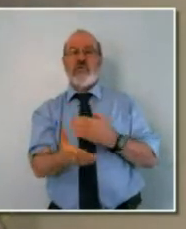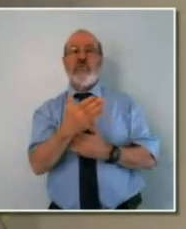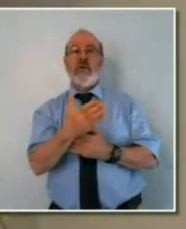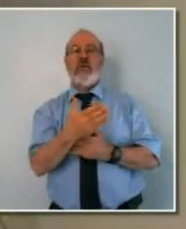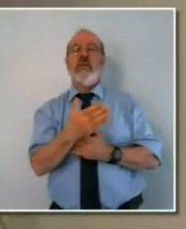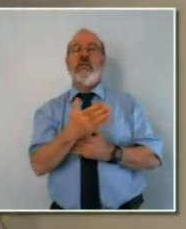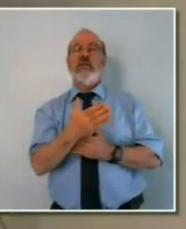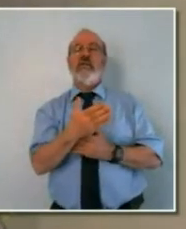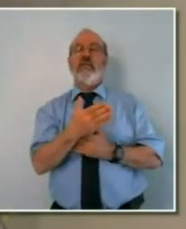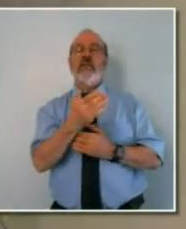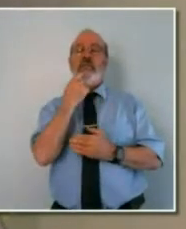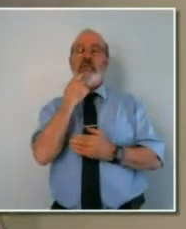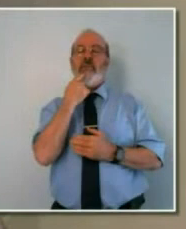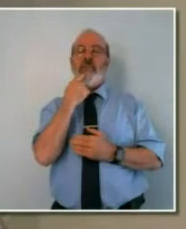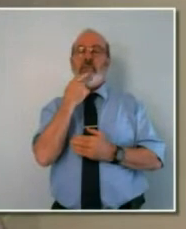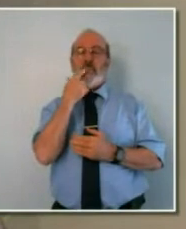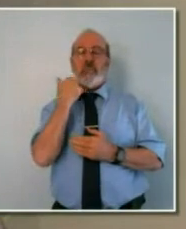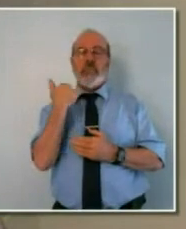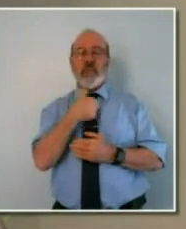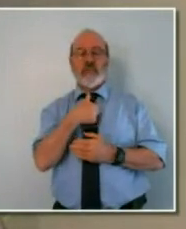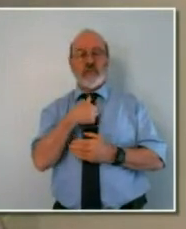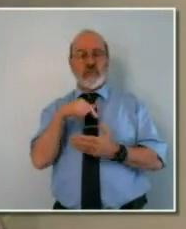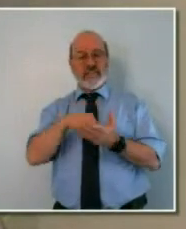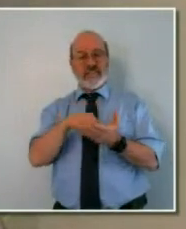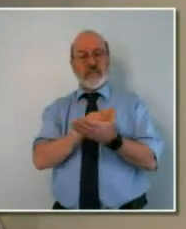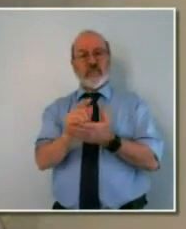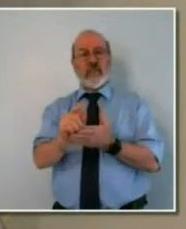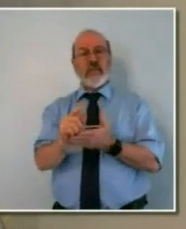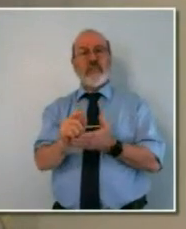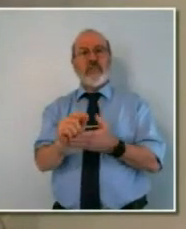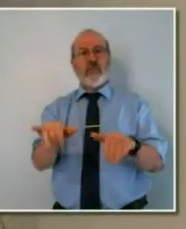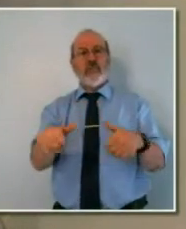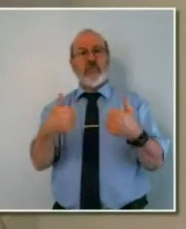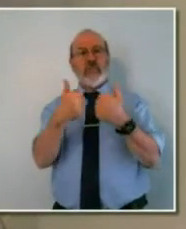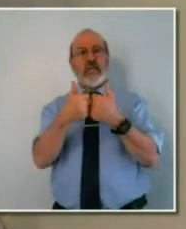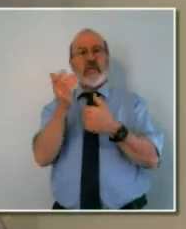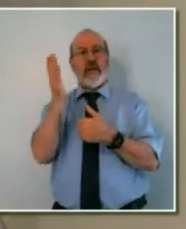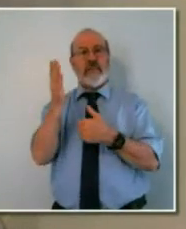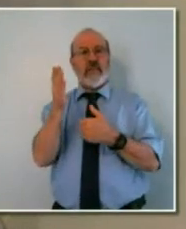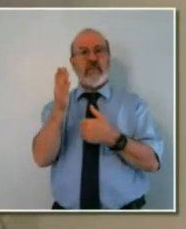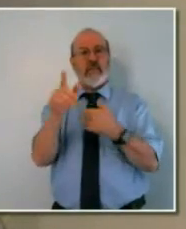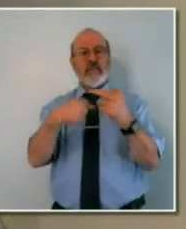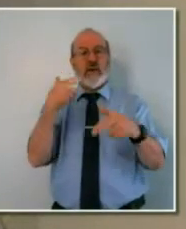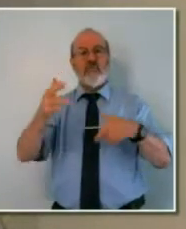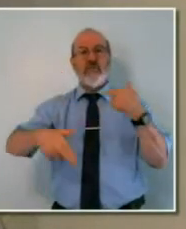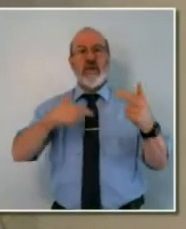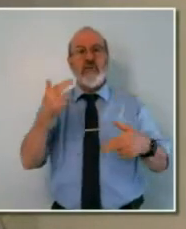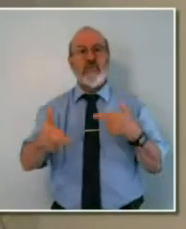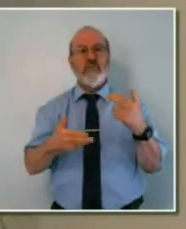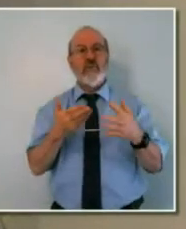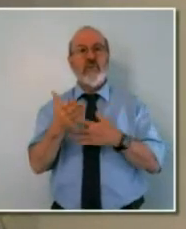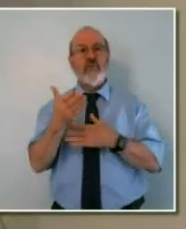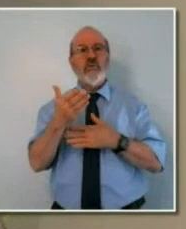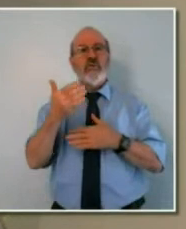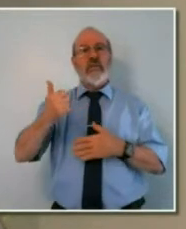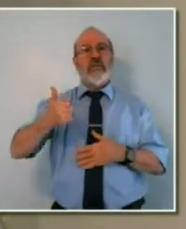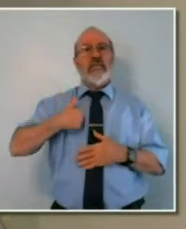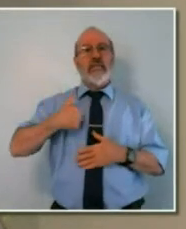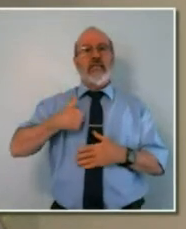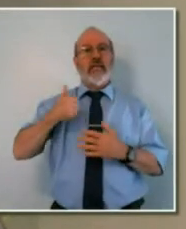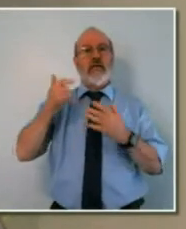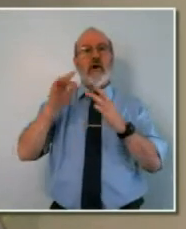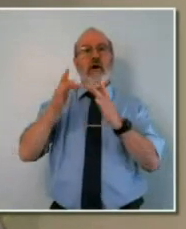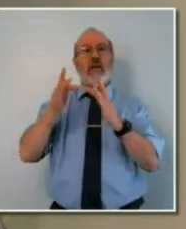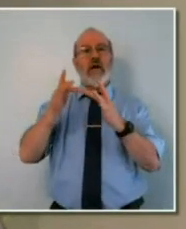to you that as we enter into this week where we're going to be challenged by messages on revival through the Canadian online